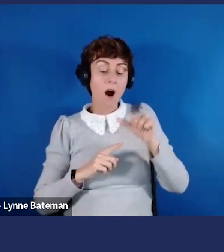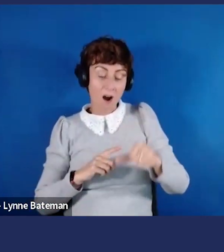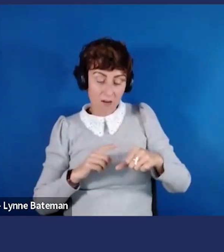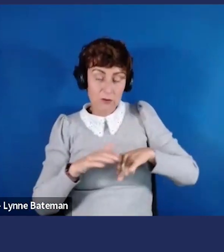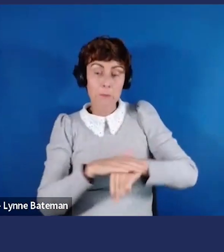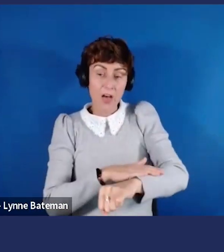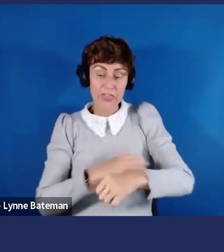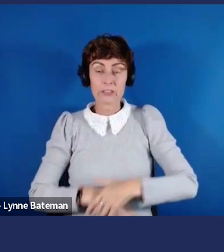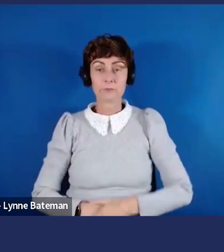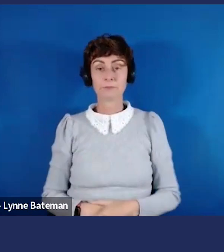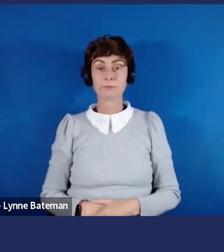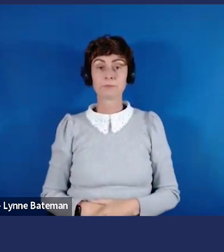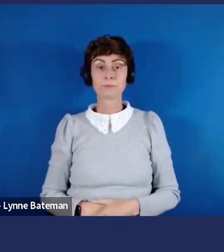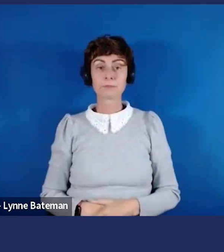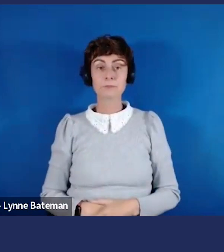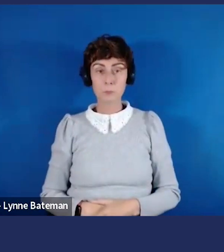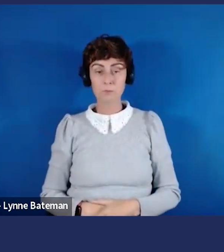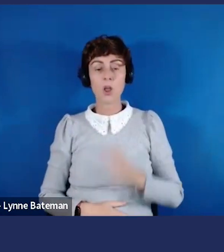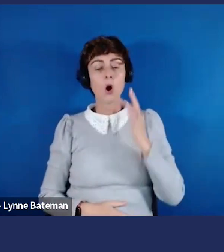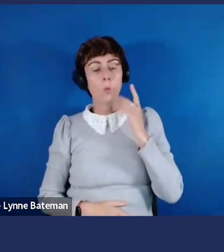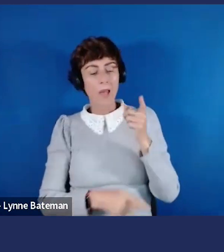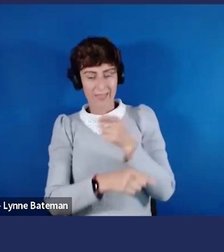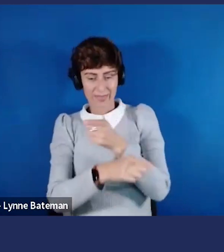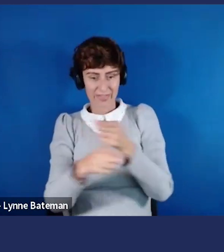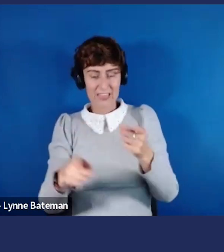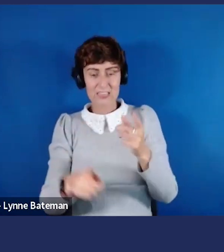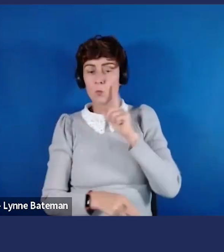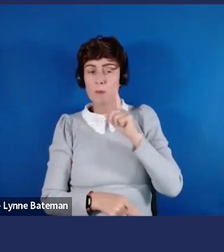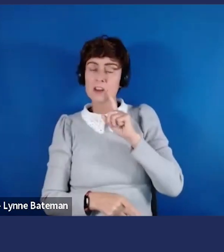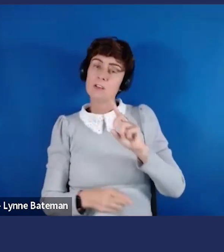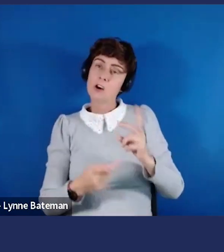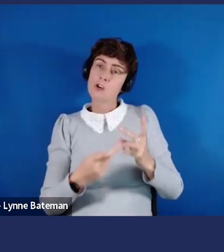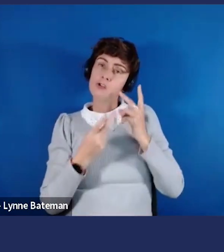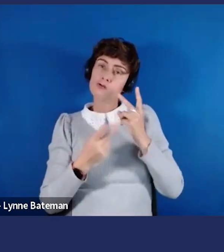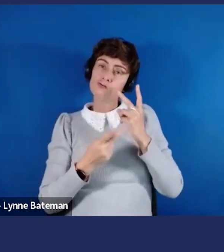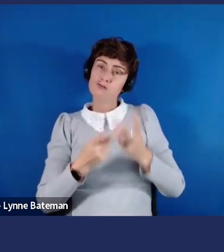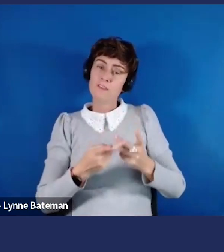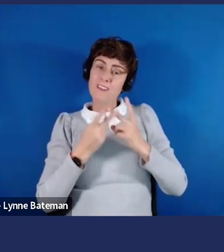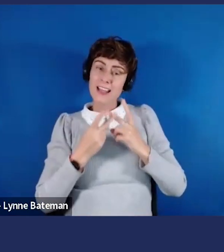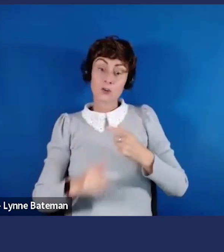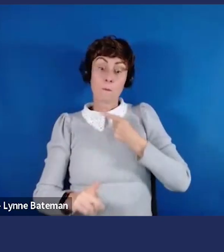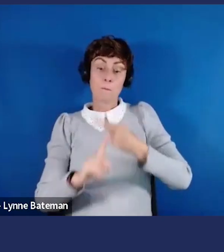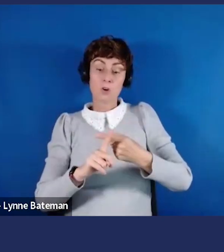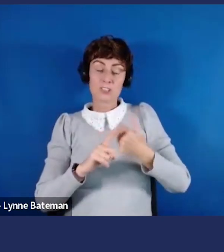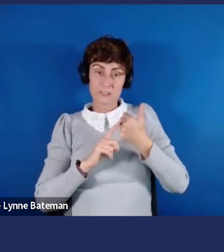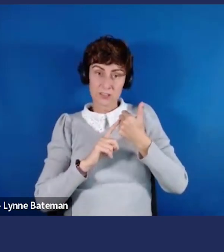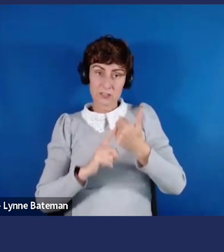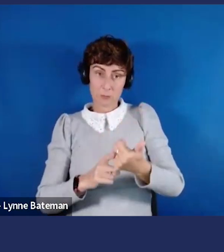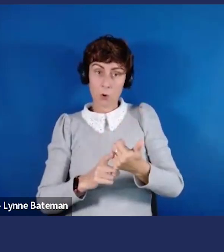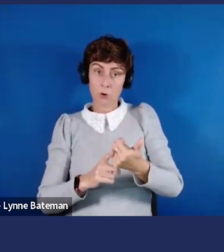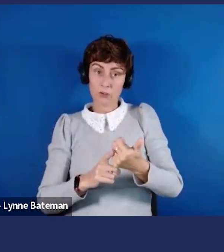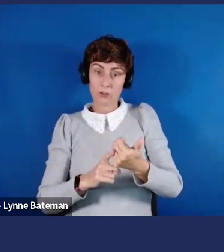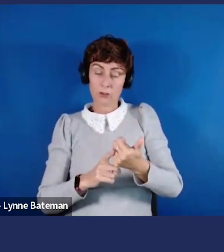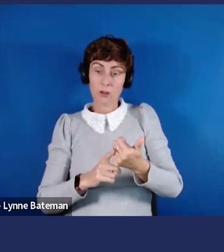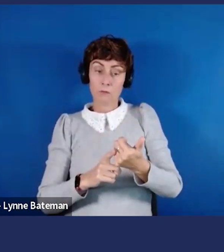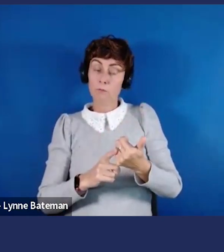postpartum. And often when women reflected positively on the support they received, this would be a huge buffer against the potentially